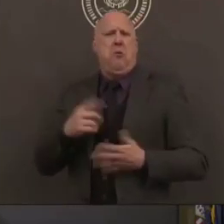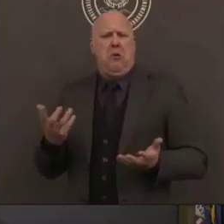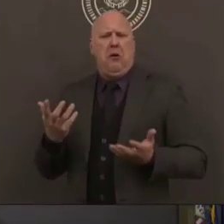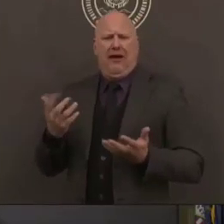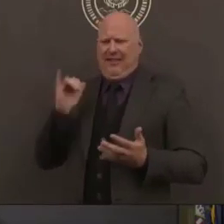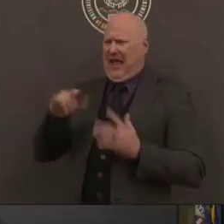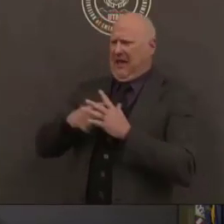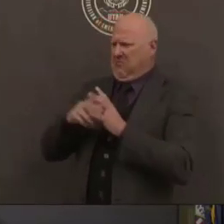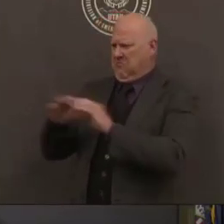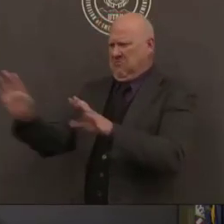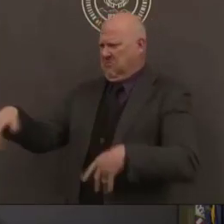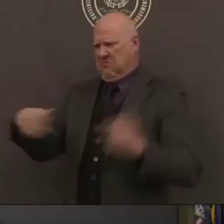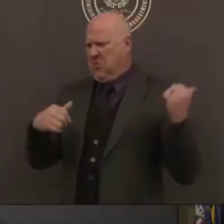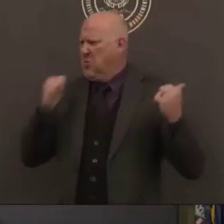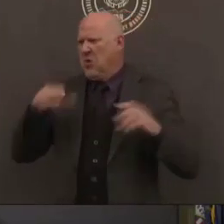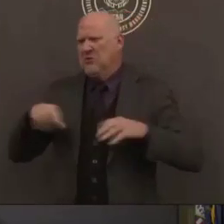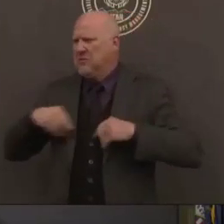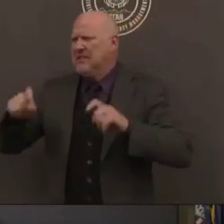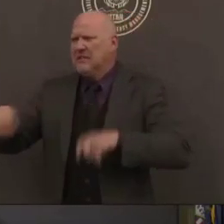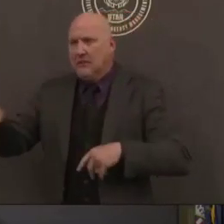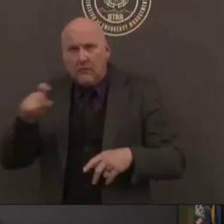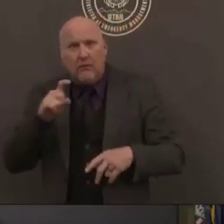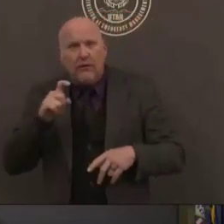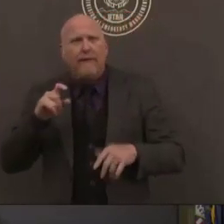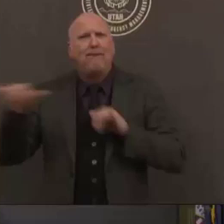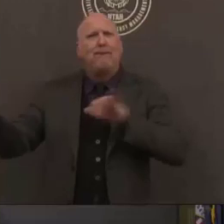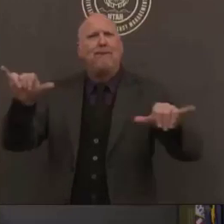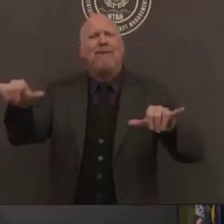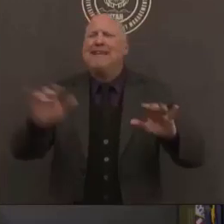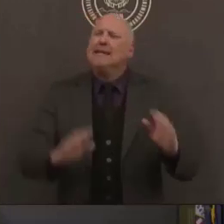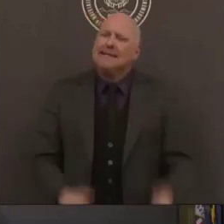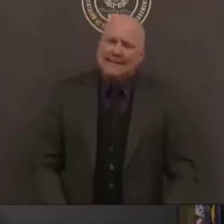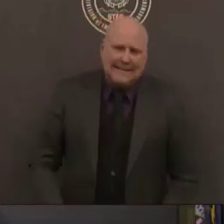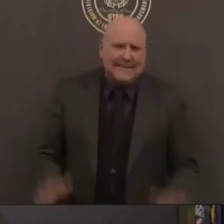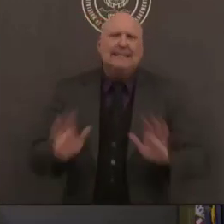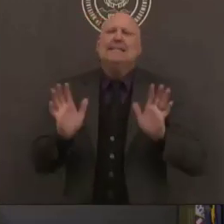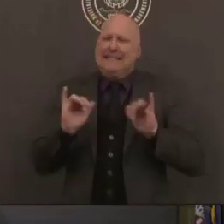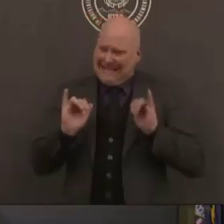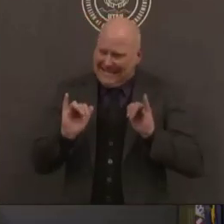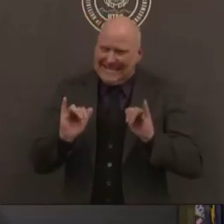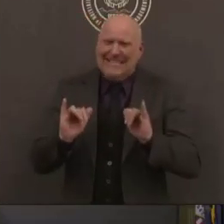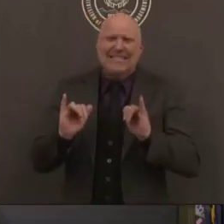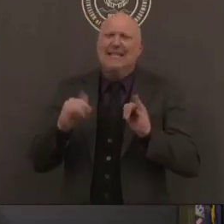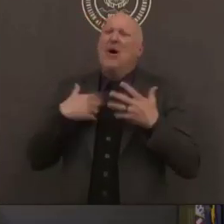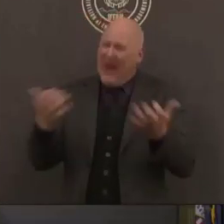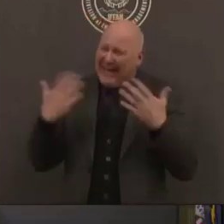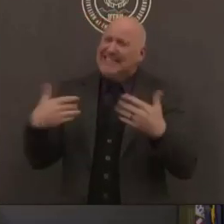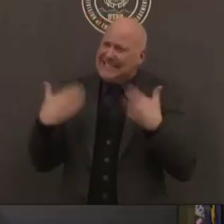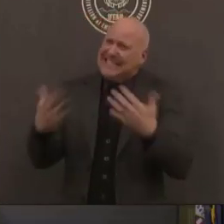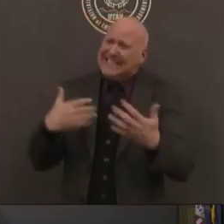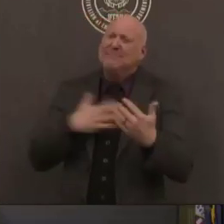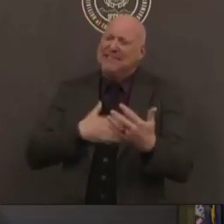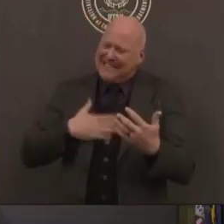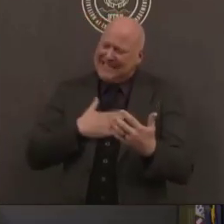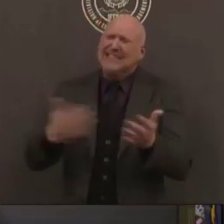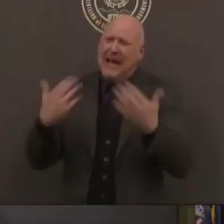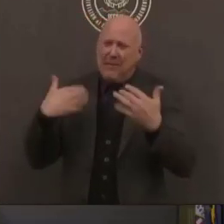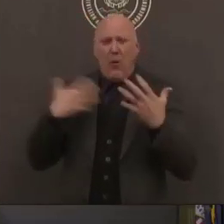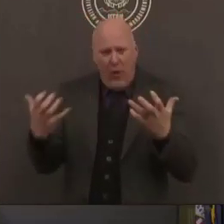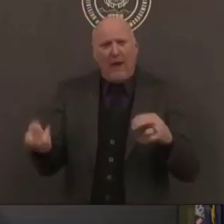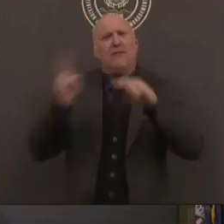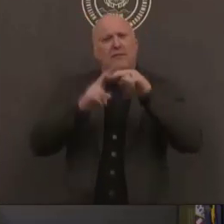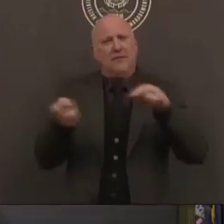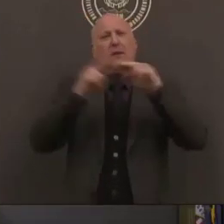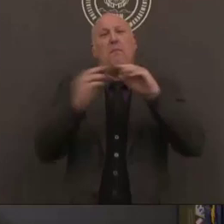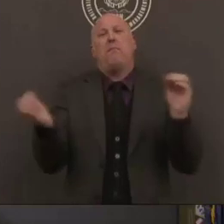and understand that we want to use the testing capacity we have in the state, and then also working with individuals so that they know what